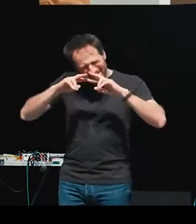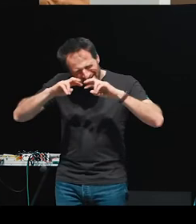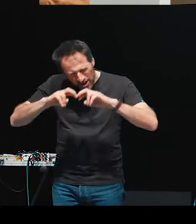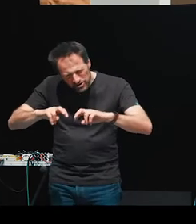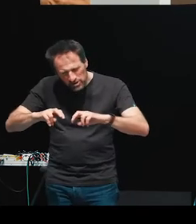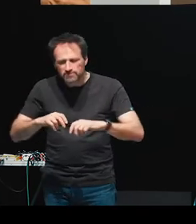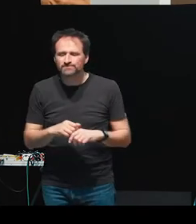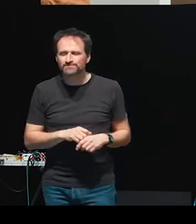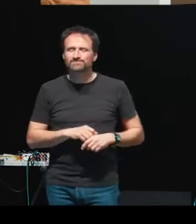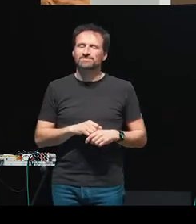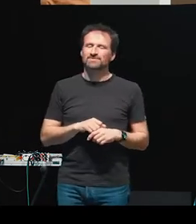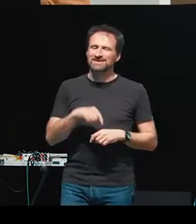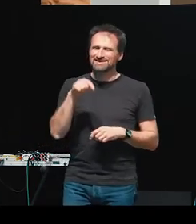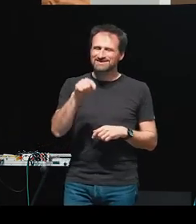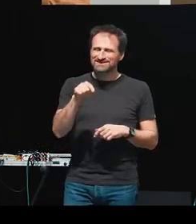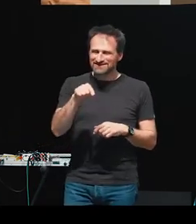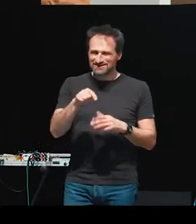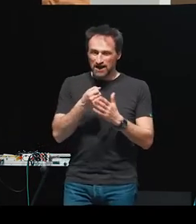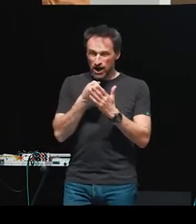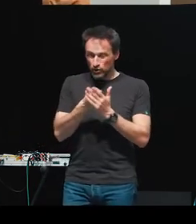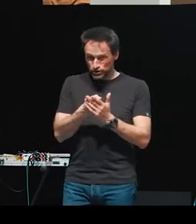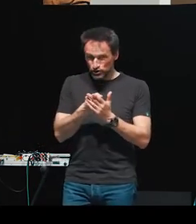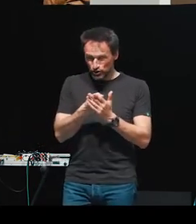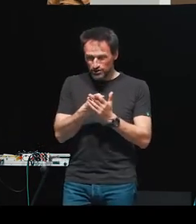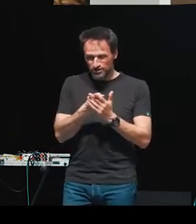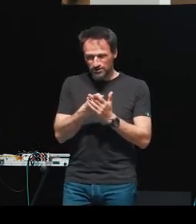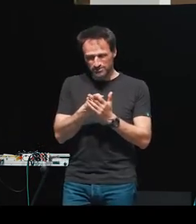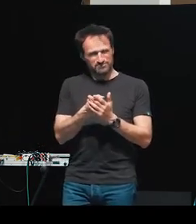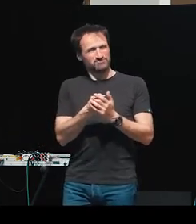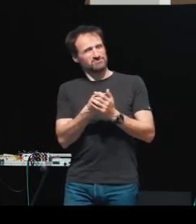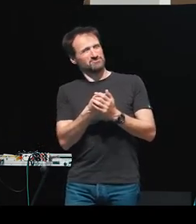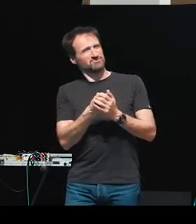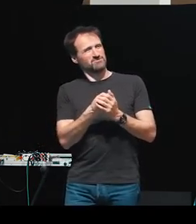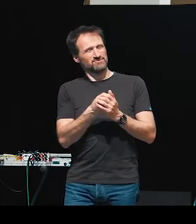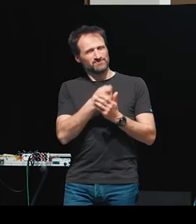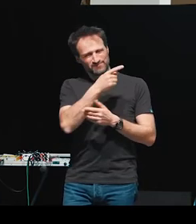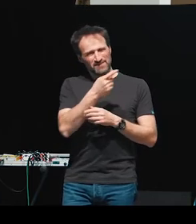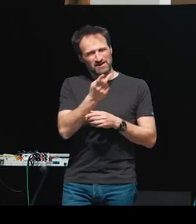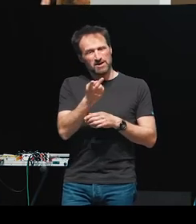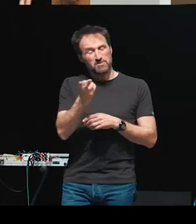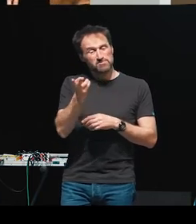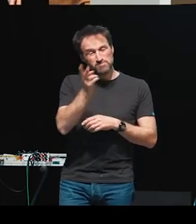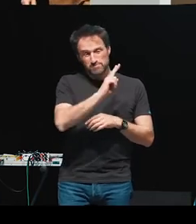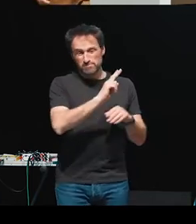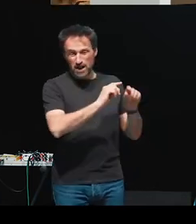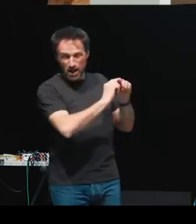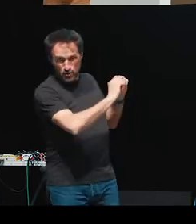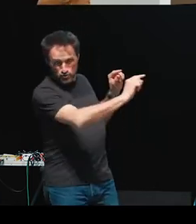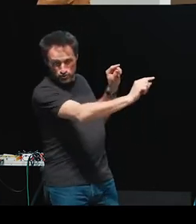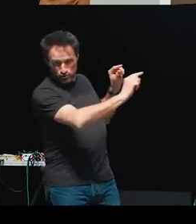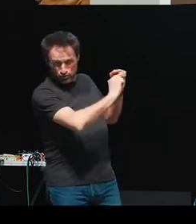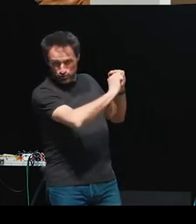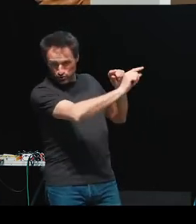this expression, we can kind of think about it like the blue side down as